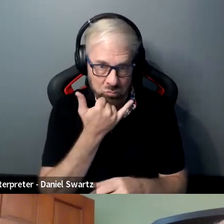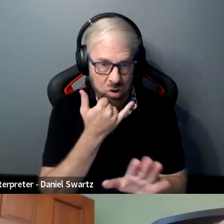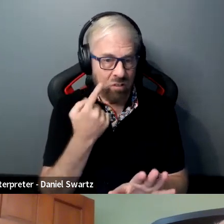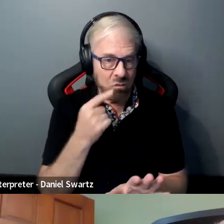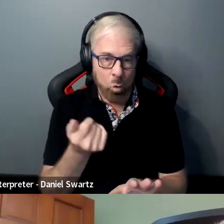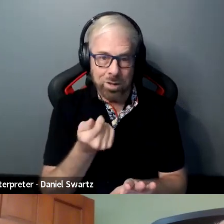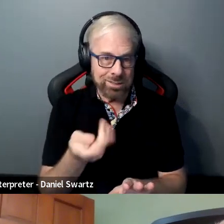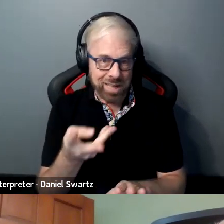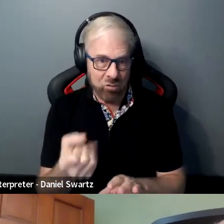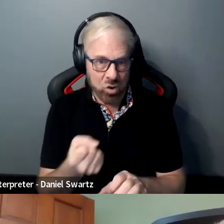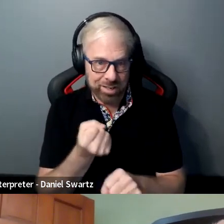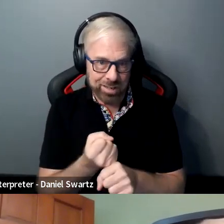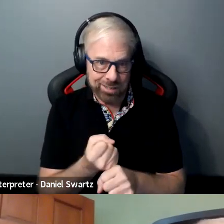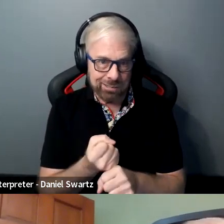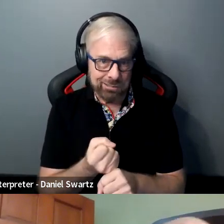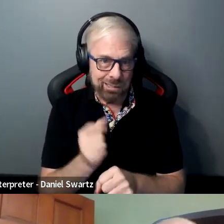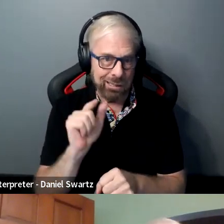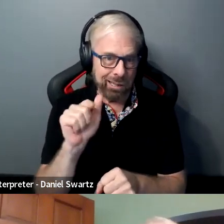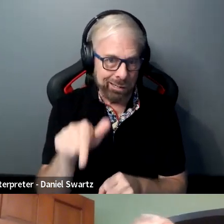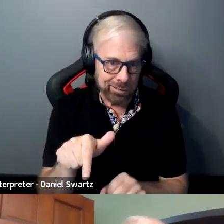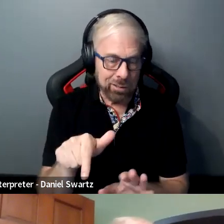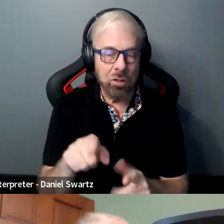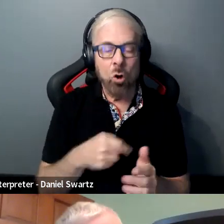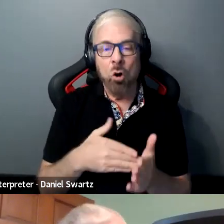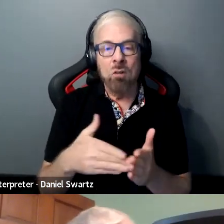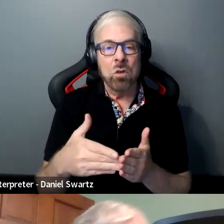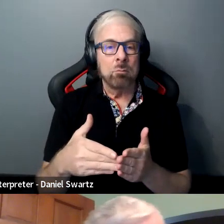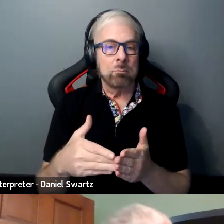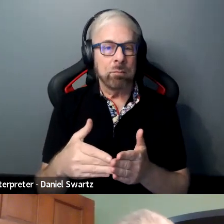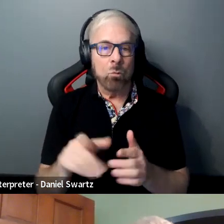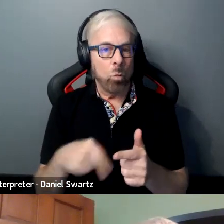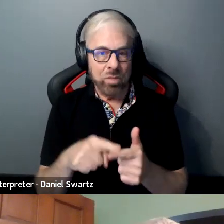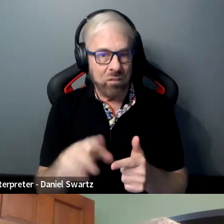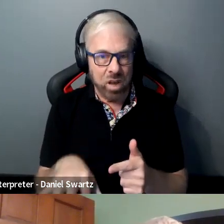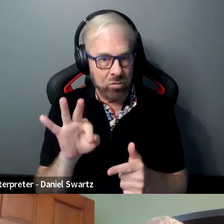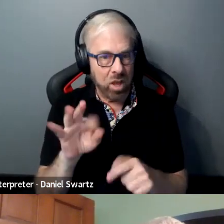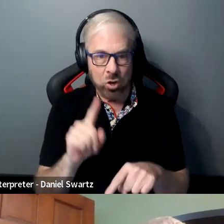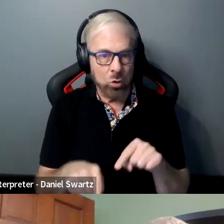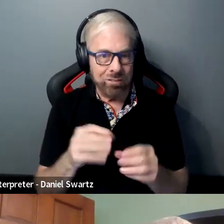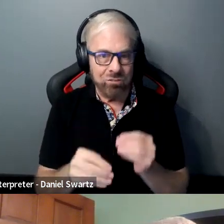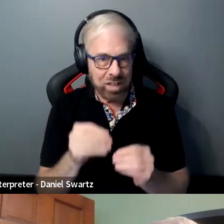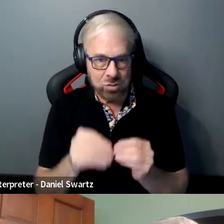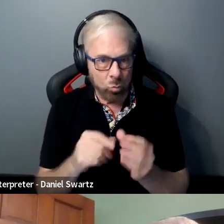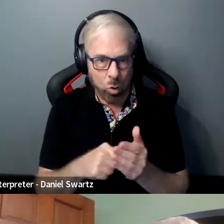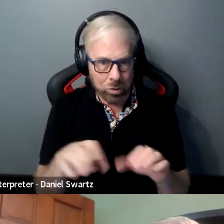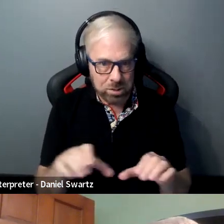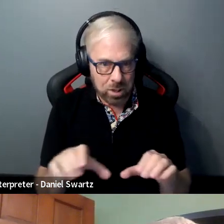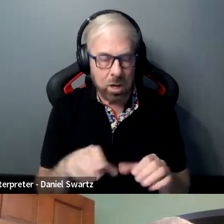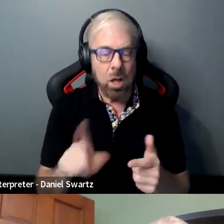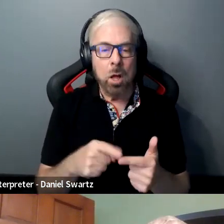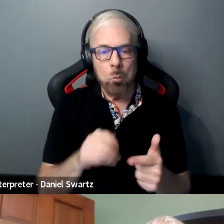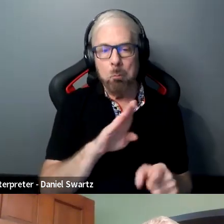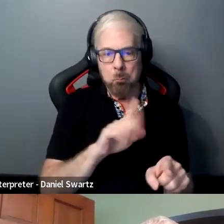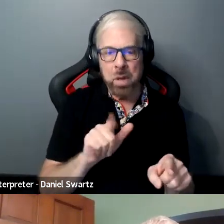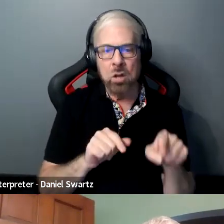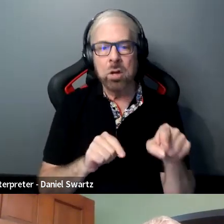several years. And at that point, oftentimes couldn't correct what had been done that was wrong. And Bill's going to talk to